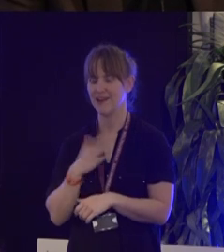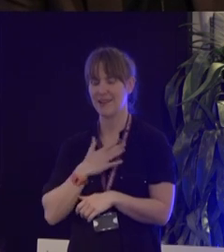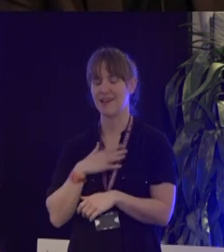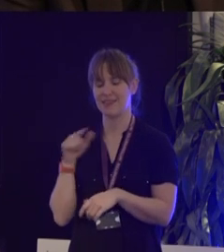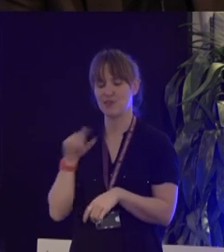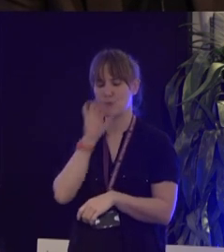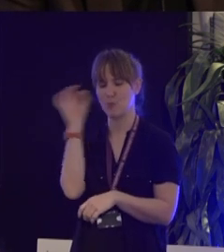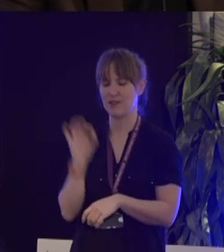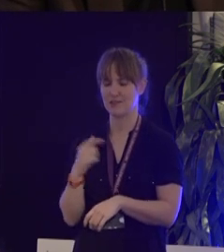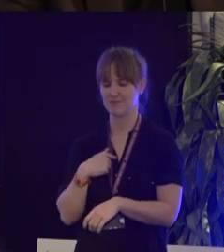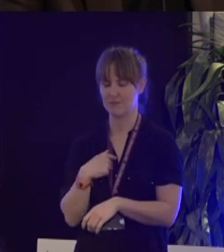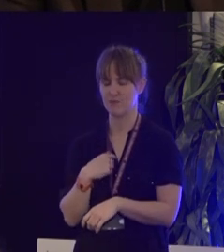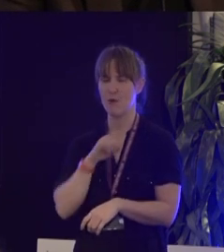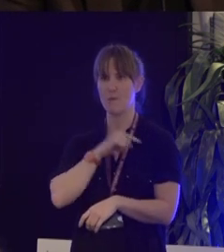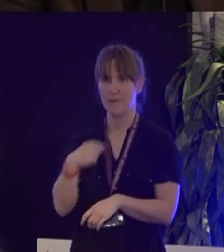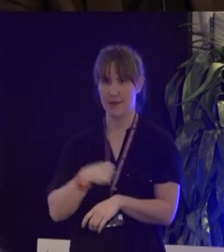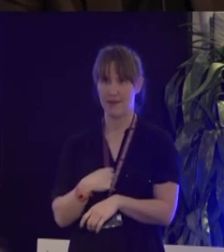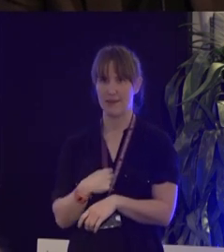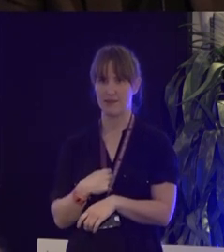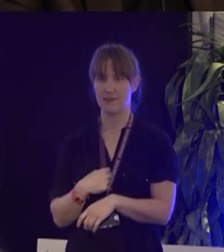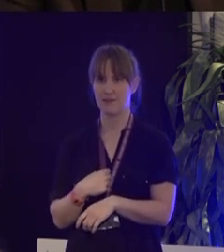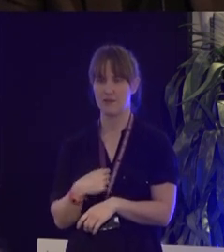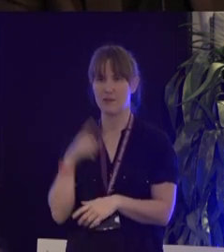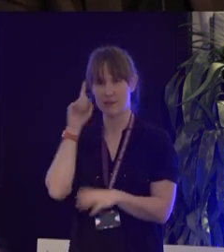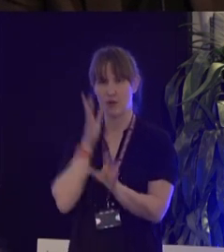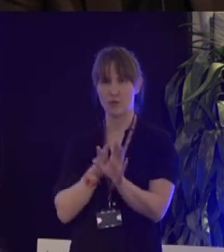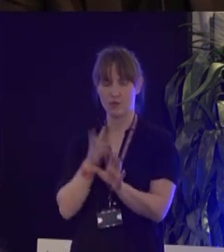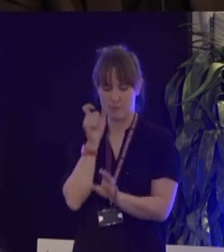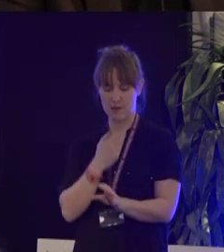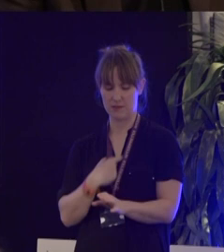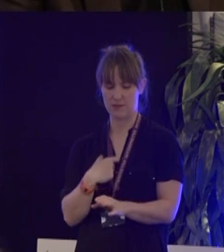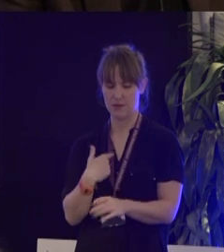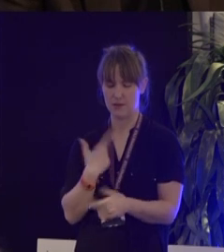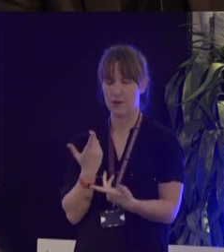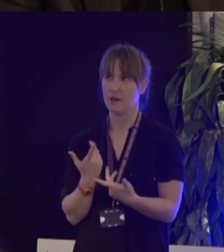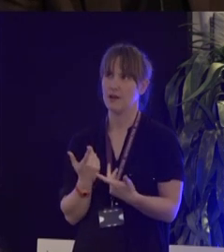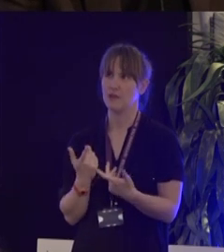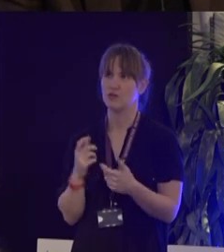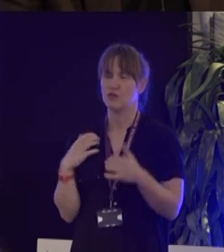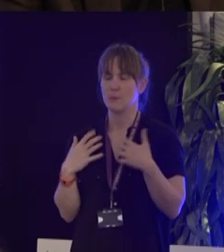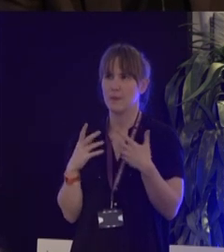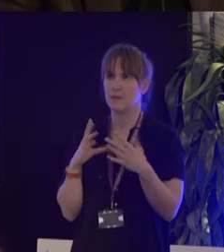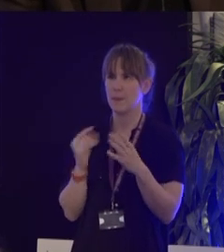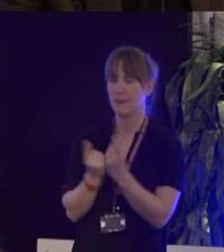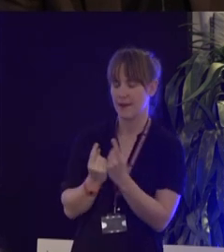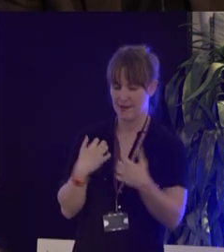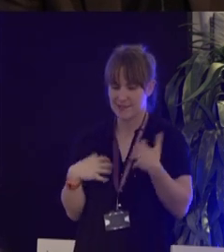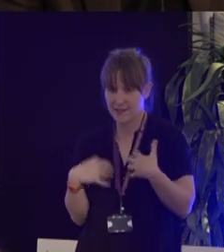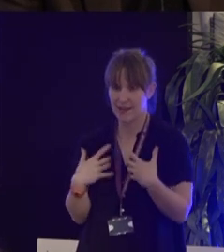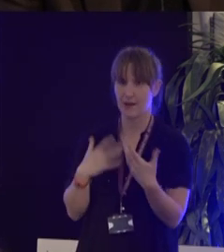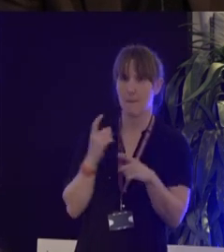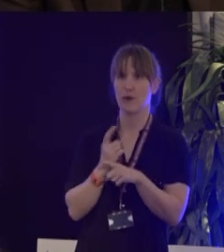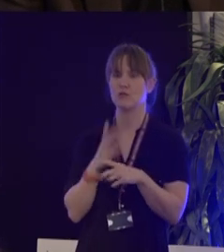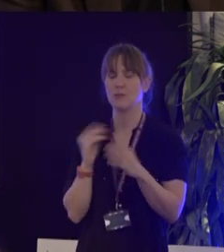the way. For me, I think, as a psychologist, there's something really exciting about things that are timeless and